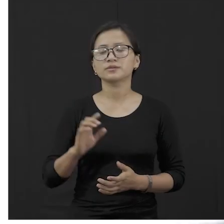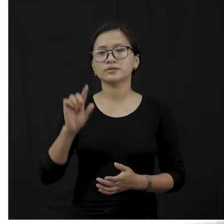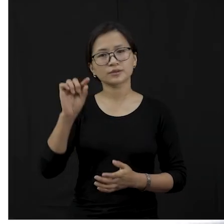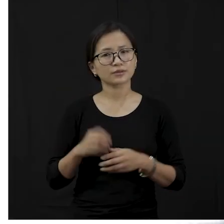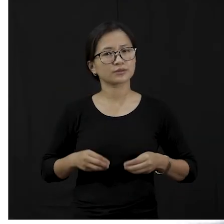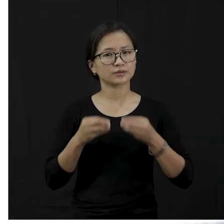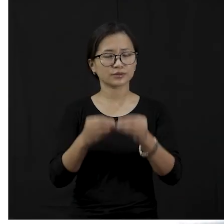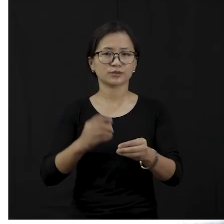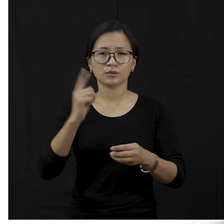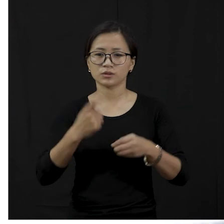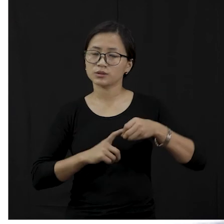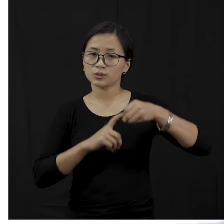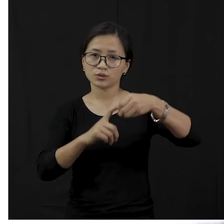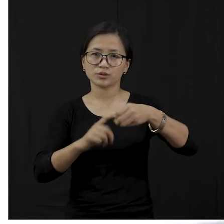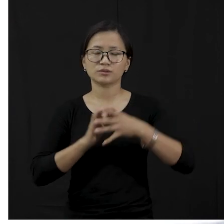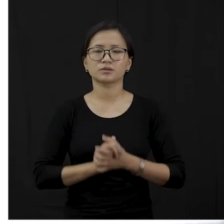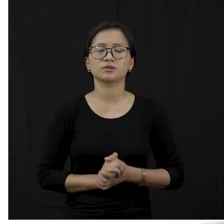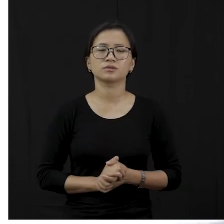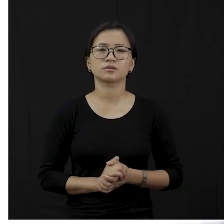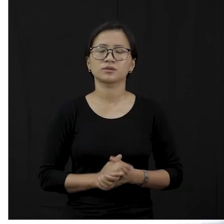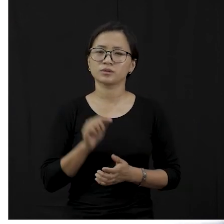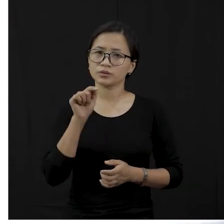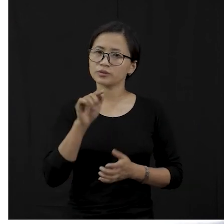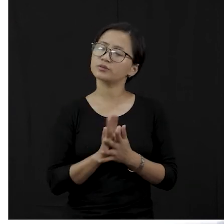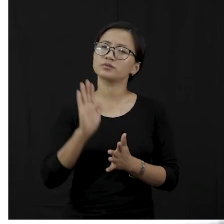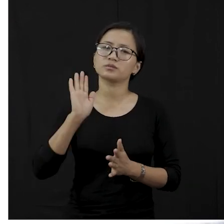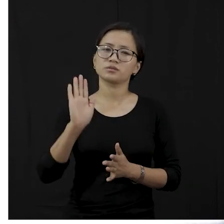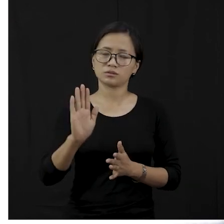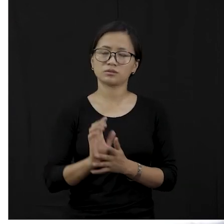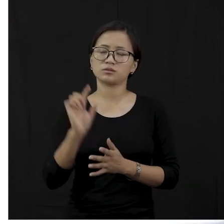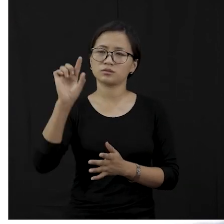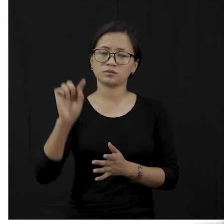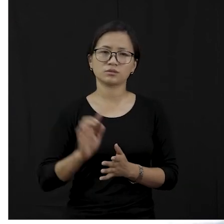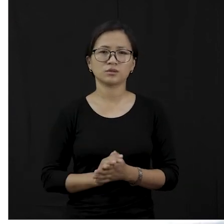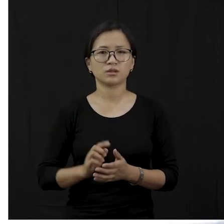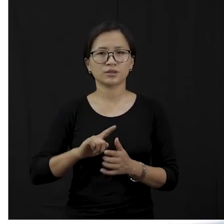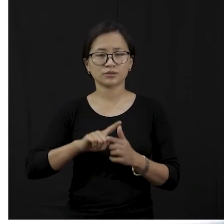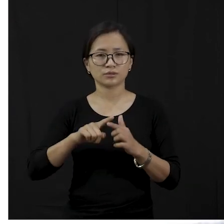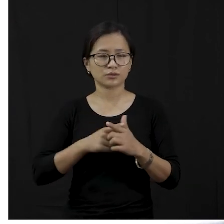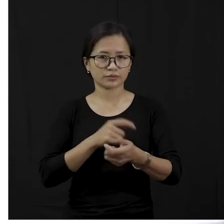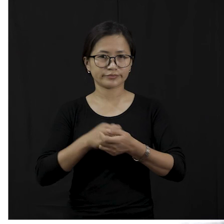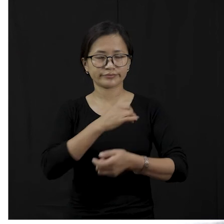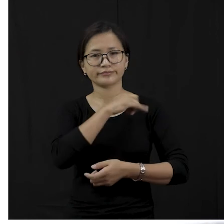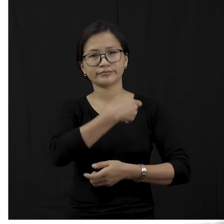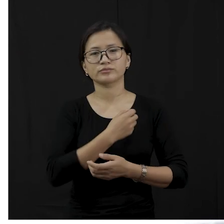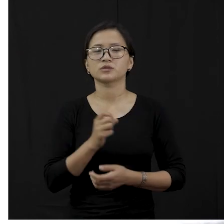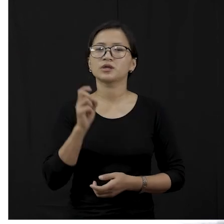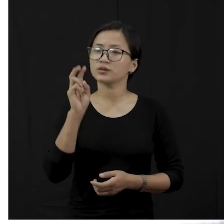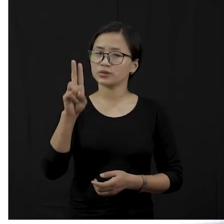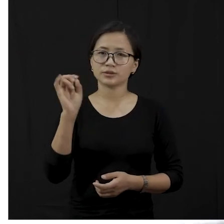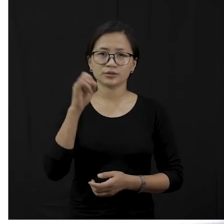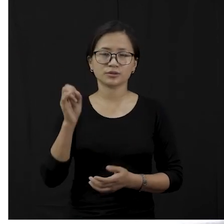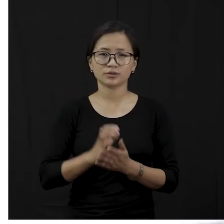I will give you one question. You will do it. Okay, John brought 26